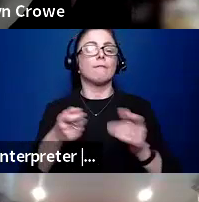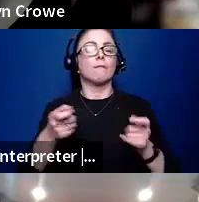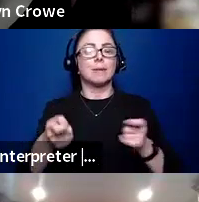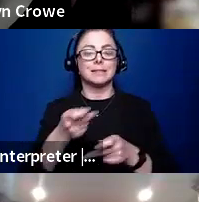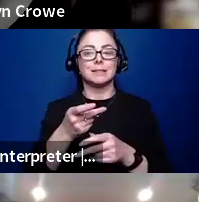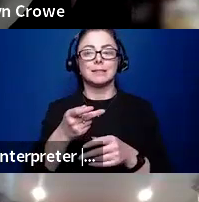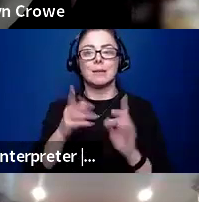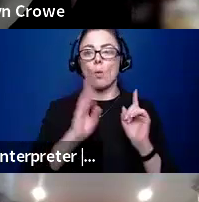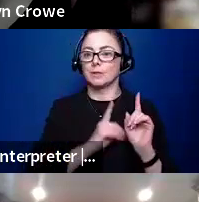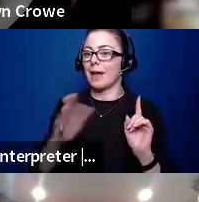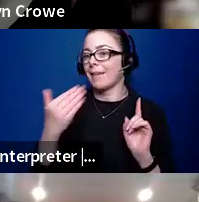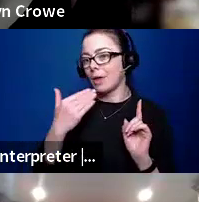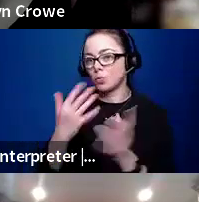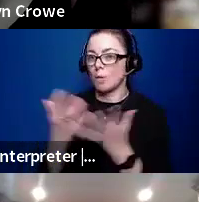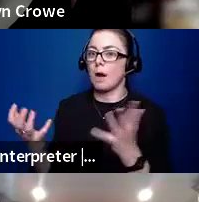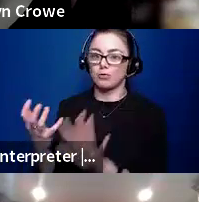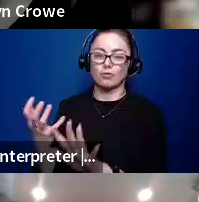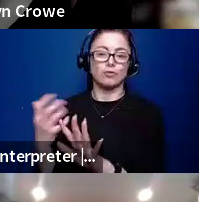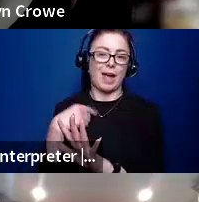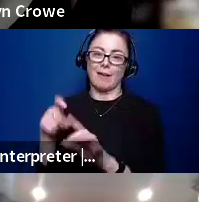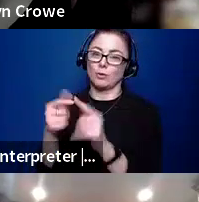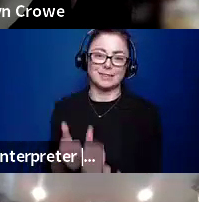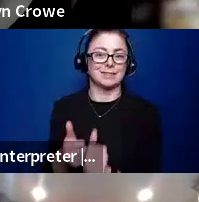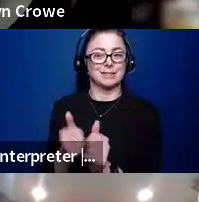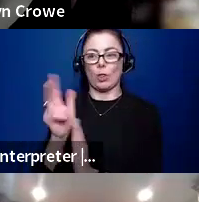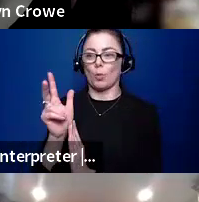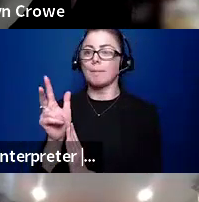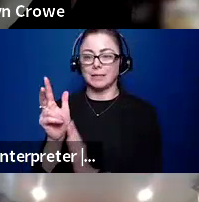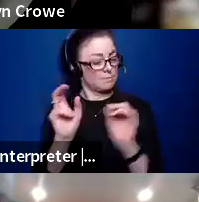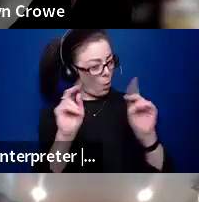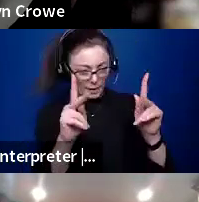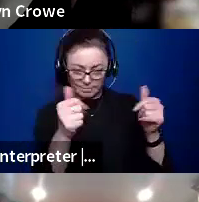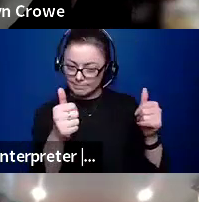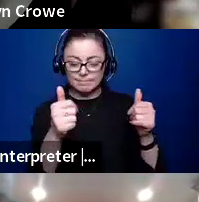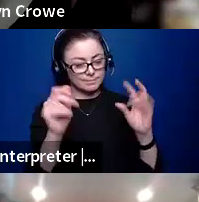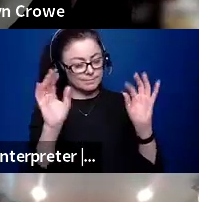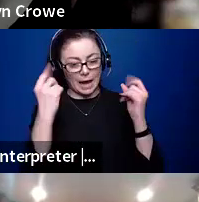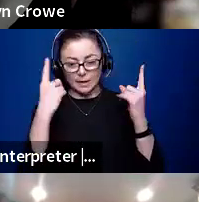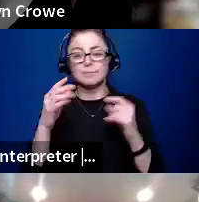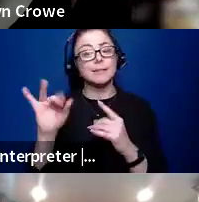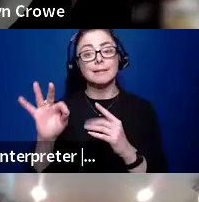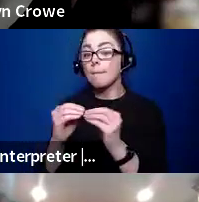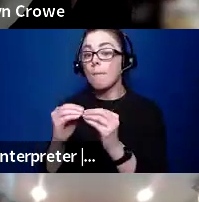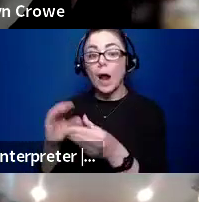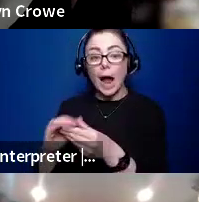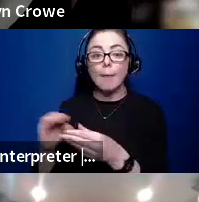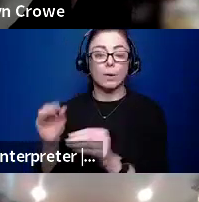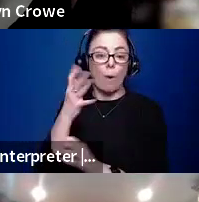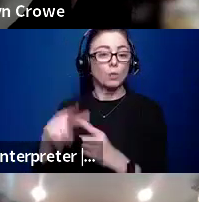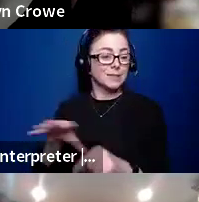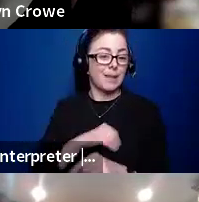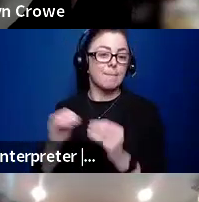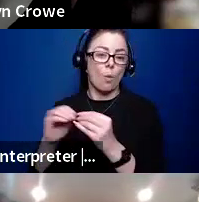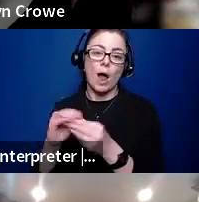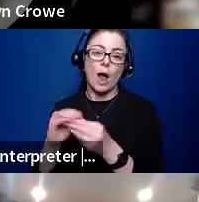Catherine, thank Yeah. you so much. I'm trying to keep everybody to that kind of 2 to 3 minute, Okay. and I appreciate that. And if there's more comment, we want to take more comment. I just